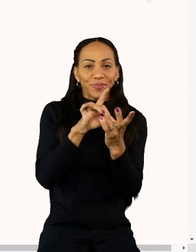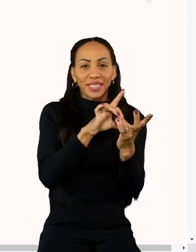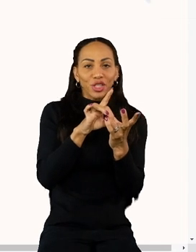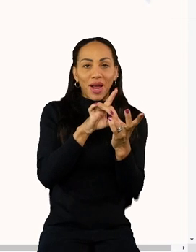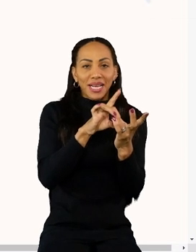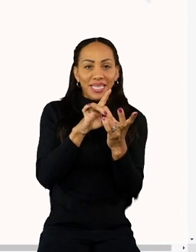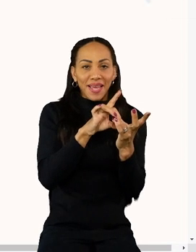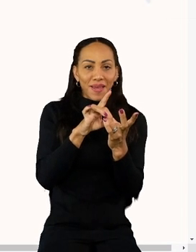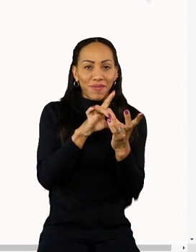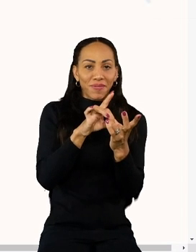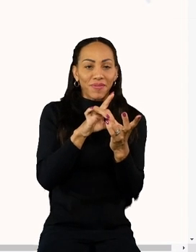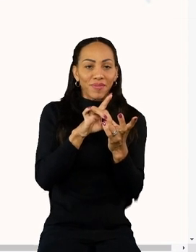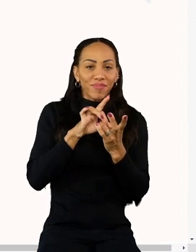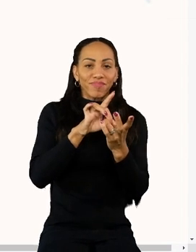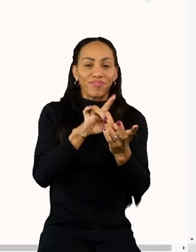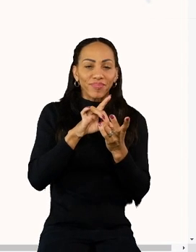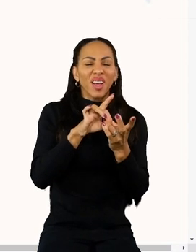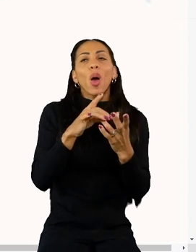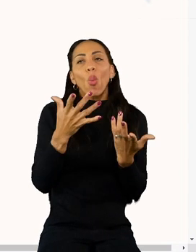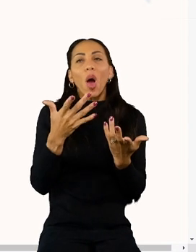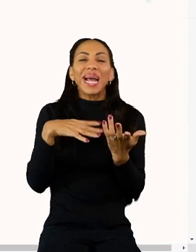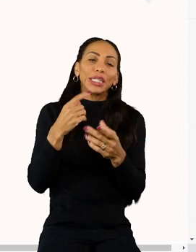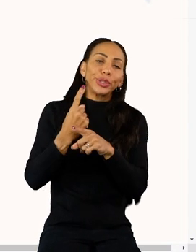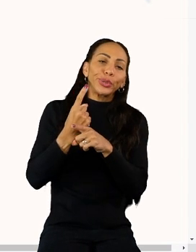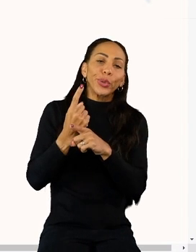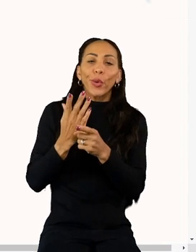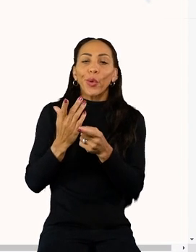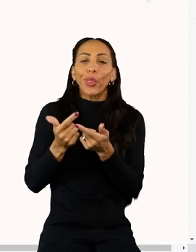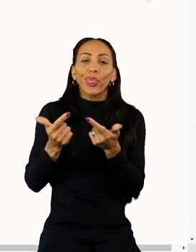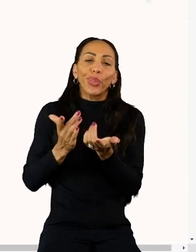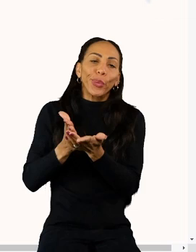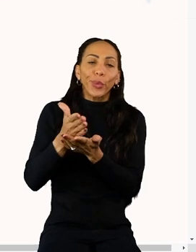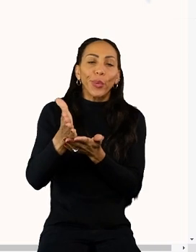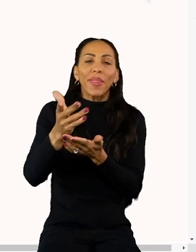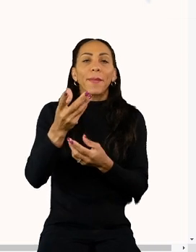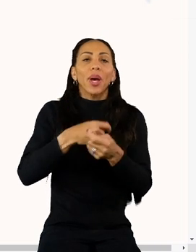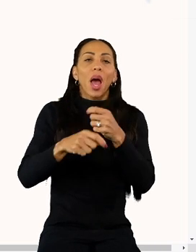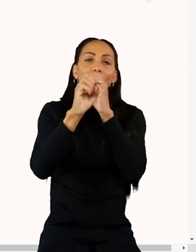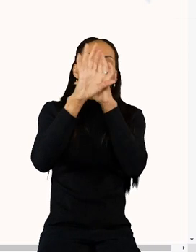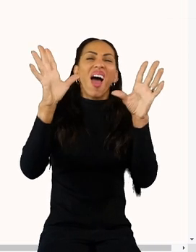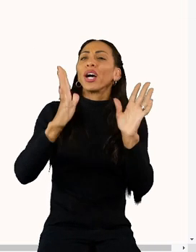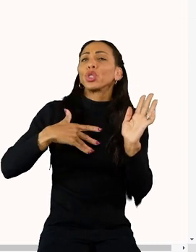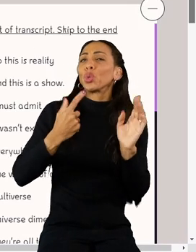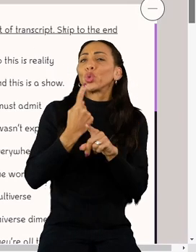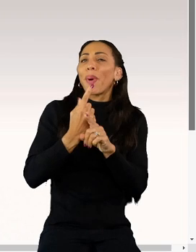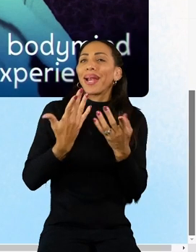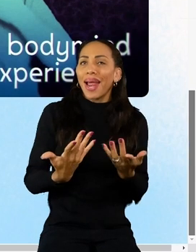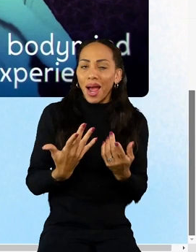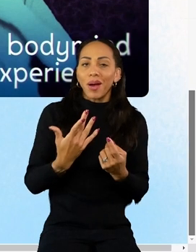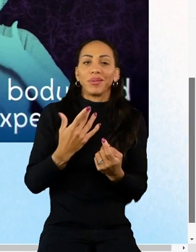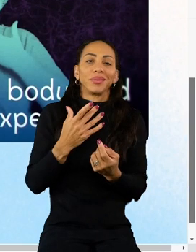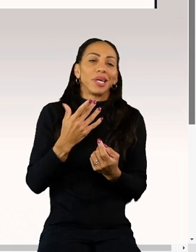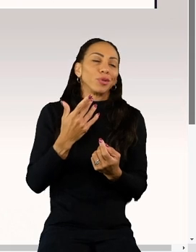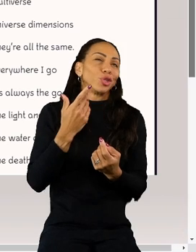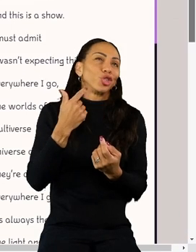That's where the kind of the interactive part can come in, which feels, it'll be much clearer as we talk through it. But I don't want to talk too